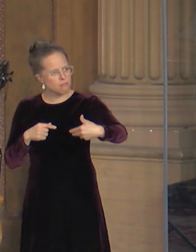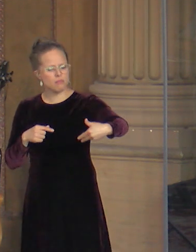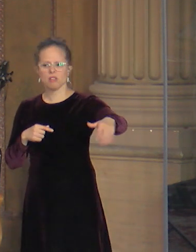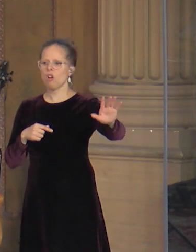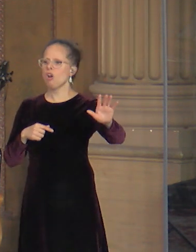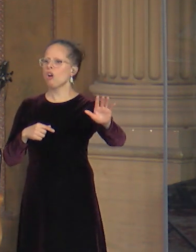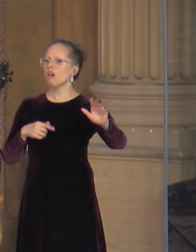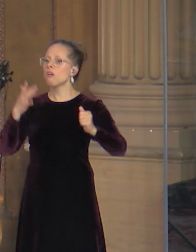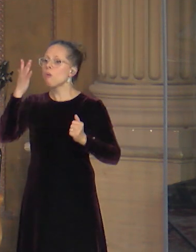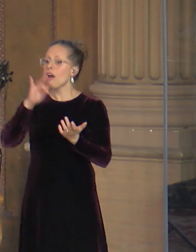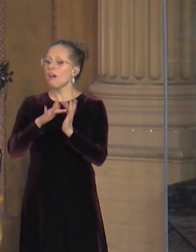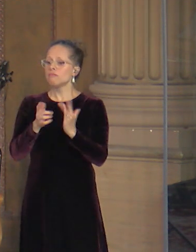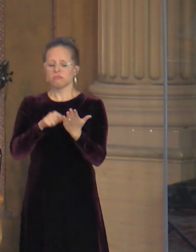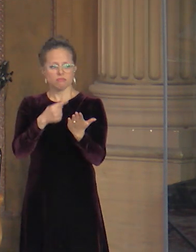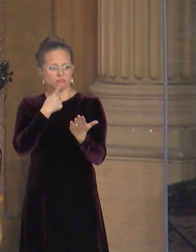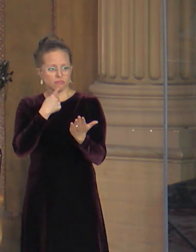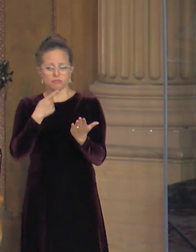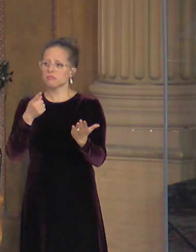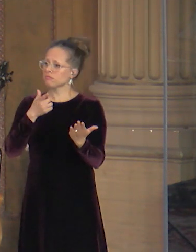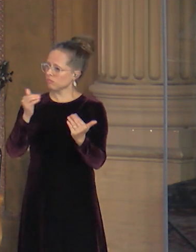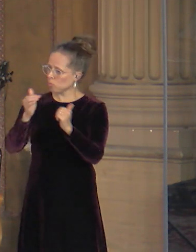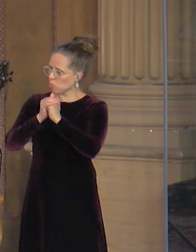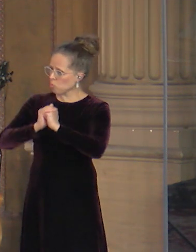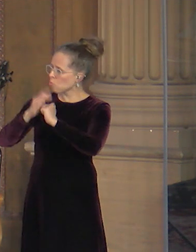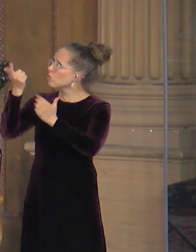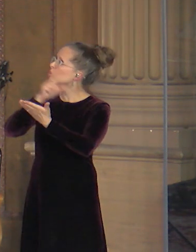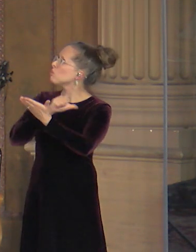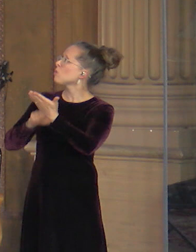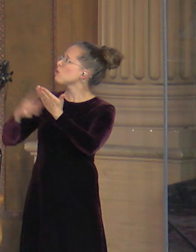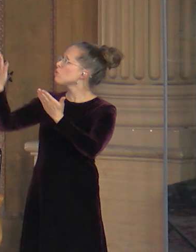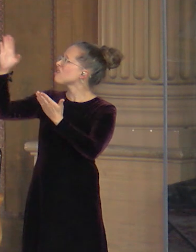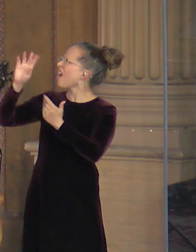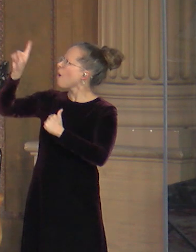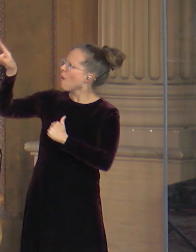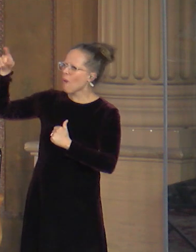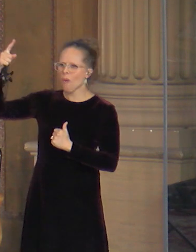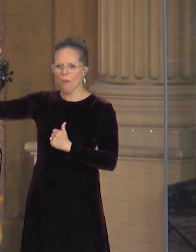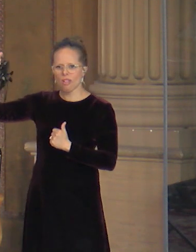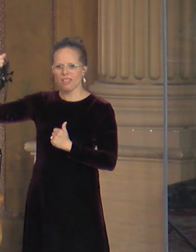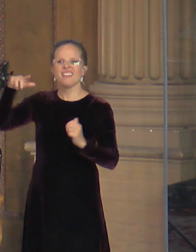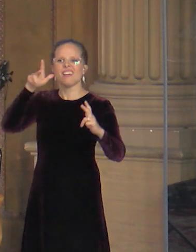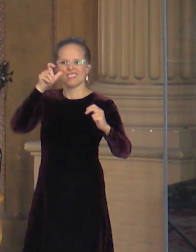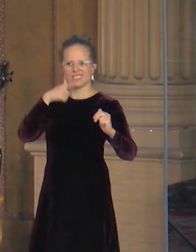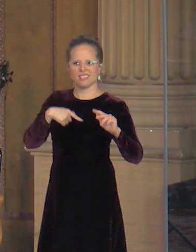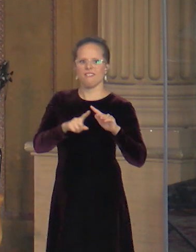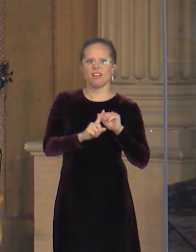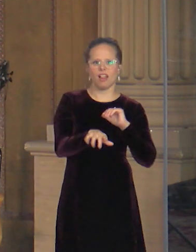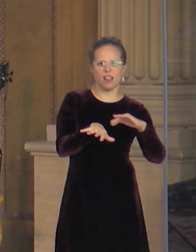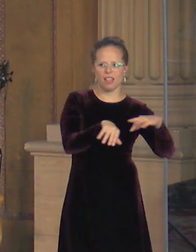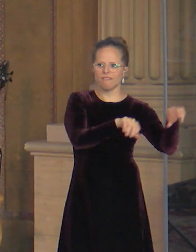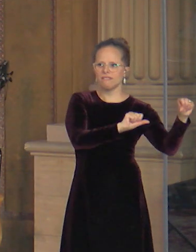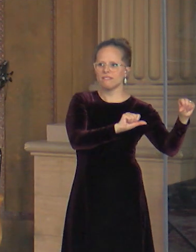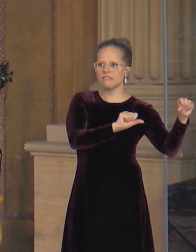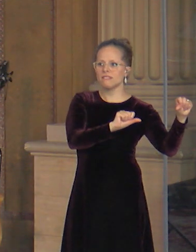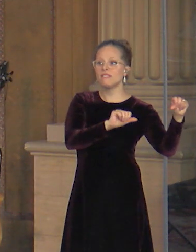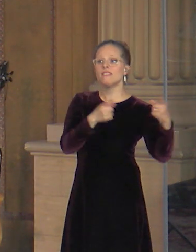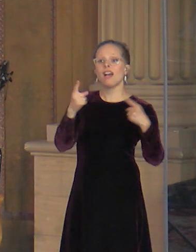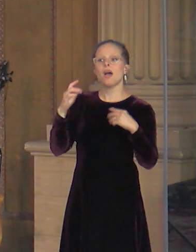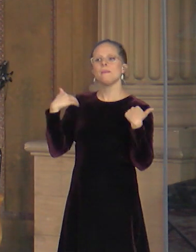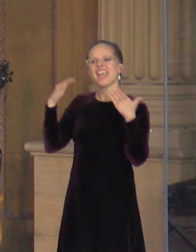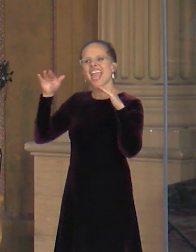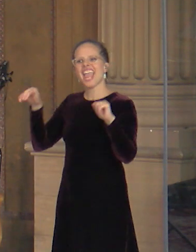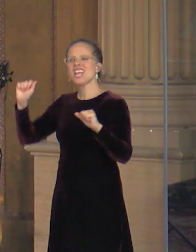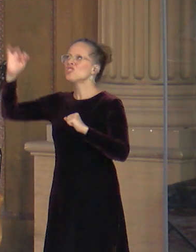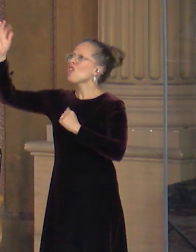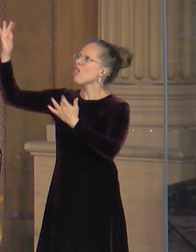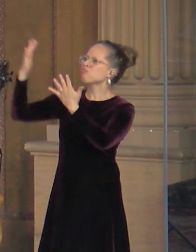for it's written you shall worship the Lord your God and him only shall you serve then the devil left him and behold angels came and were ministering